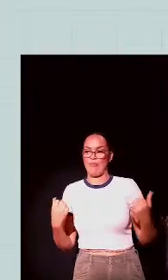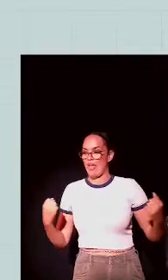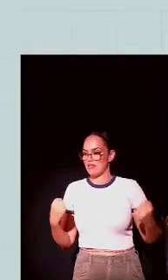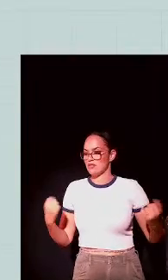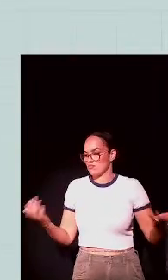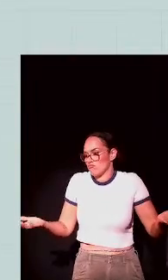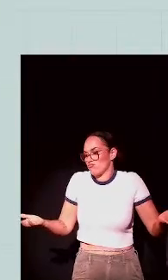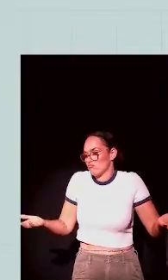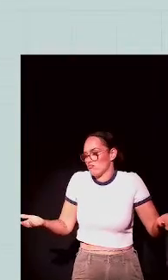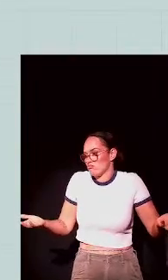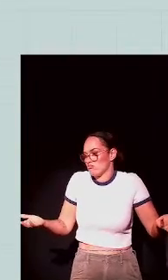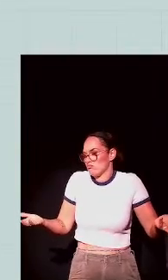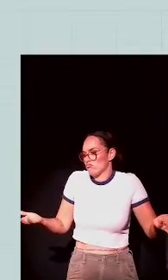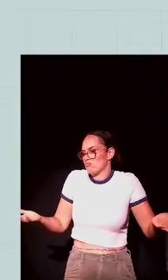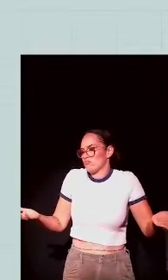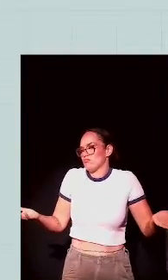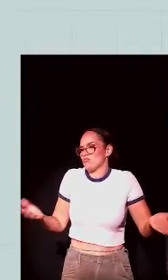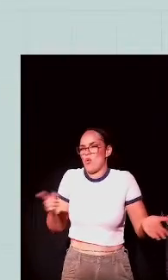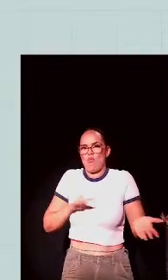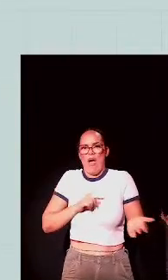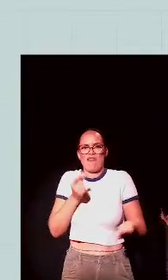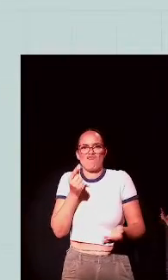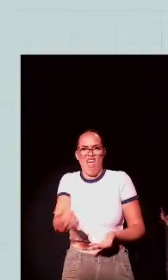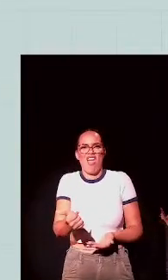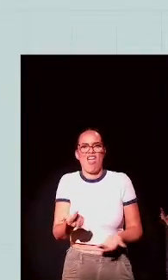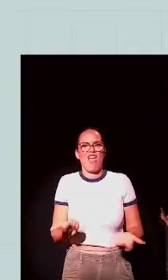space. Why is that so rare?